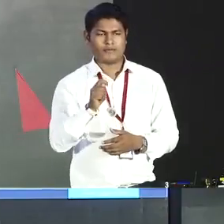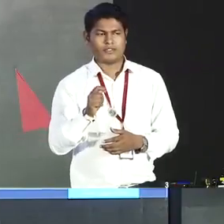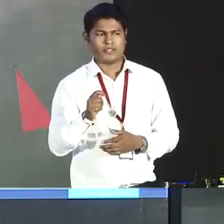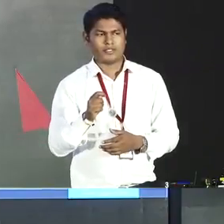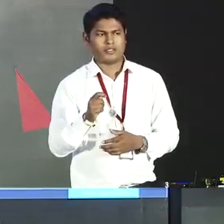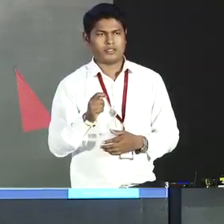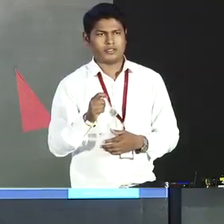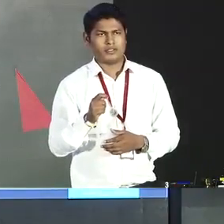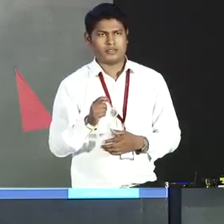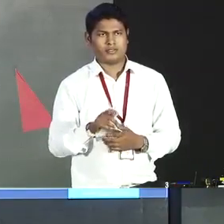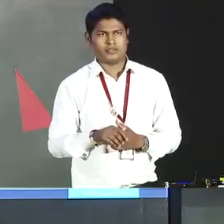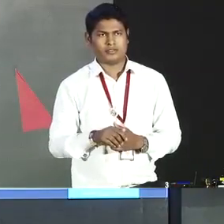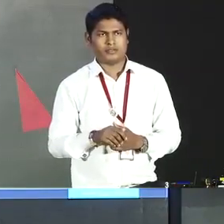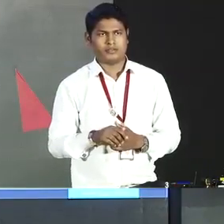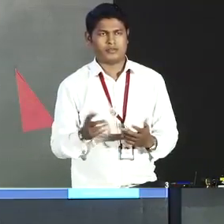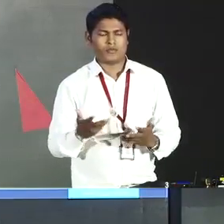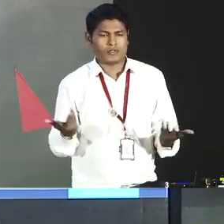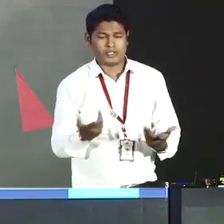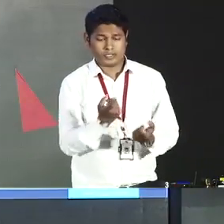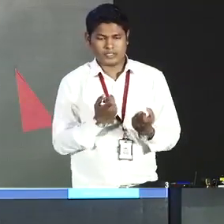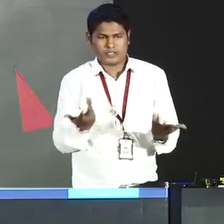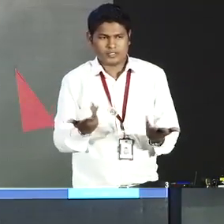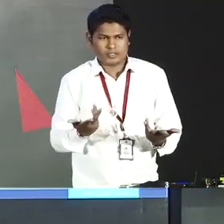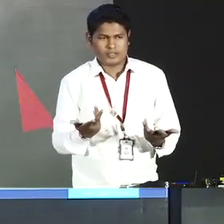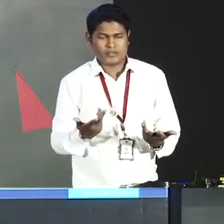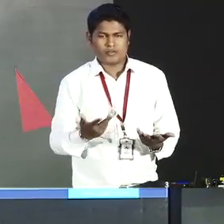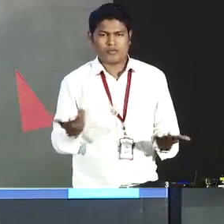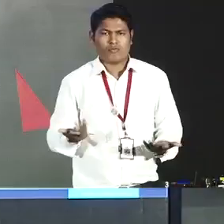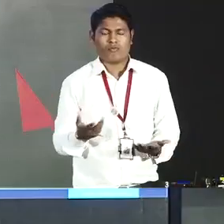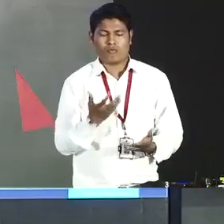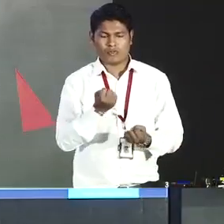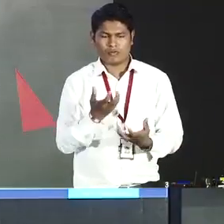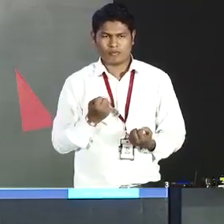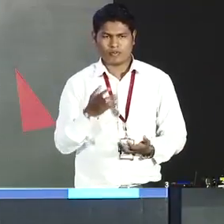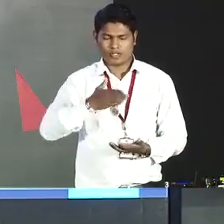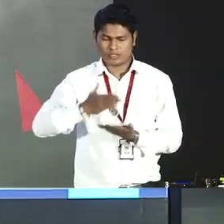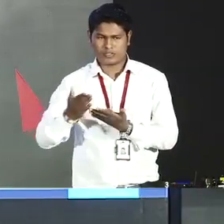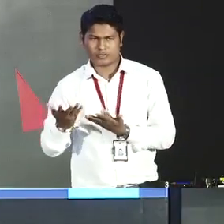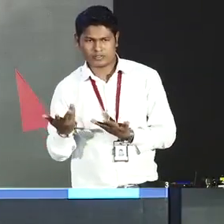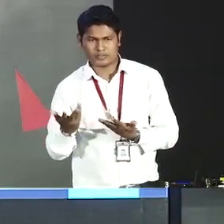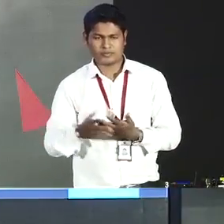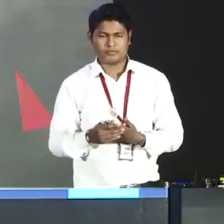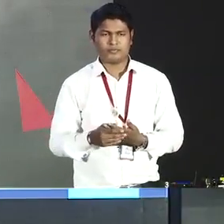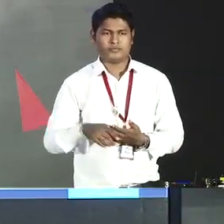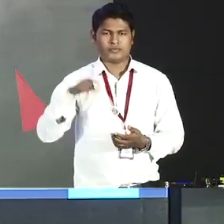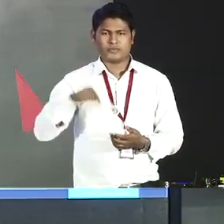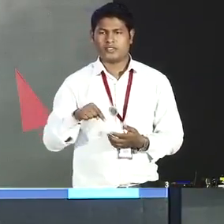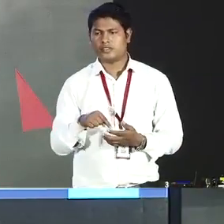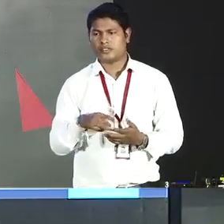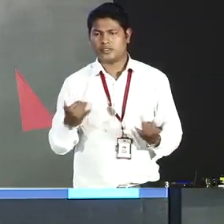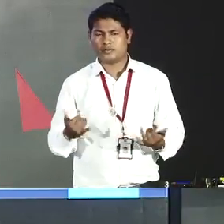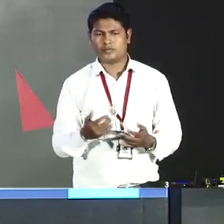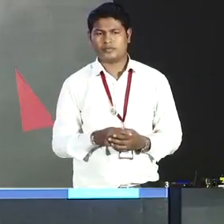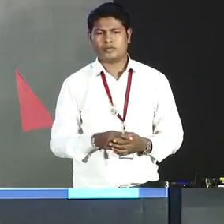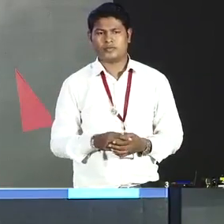behaviors they're seeing at home, what they mean, and what type of diagnosis that is going to match to. And this information allows parents